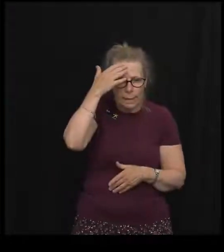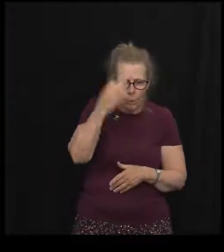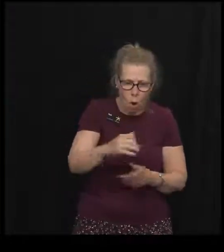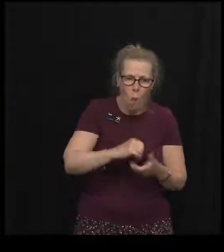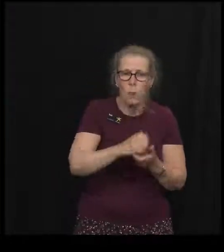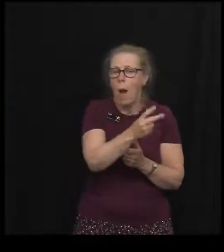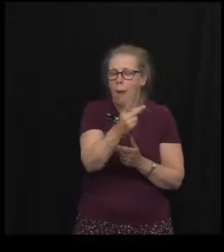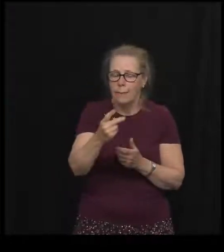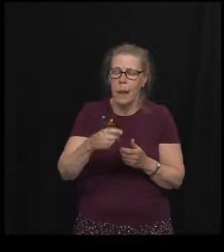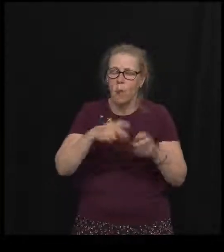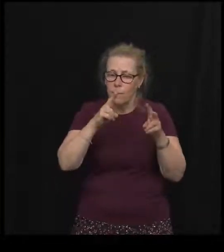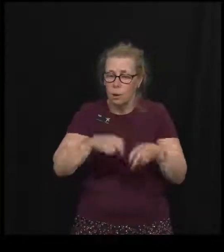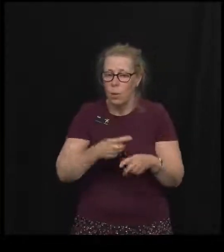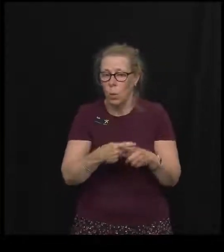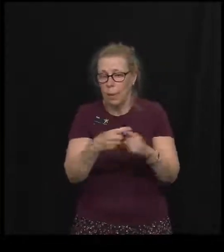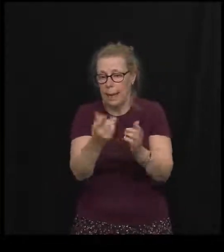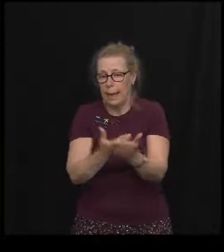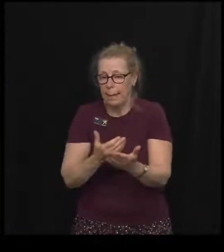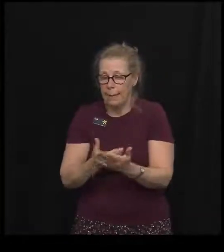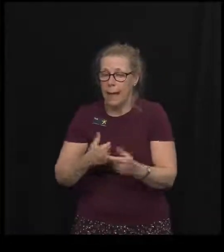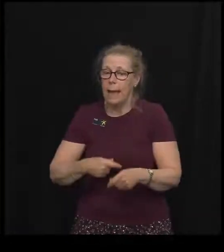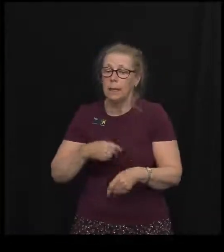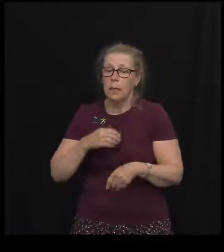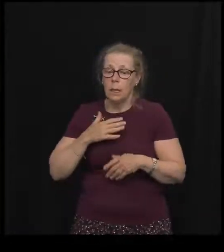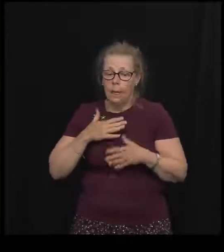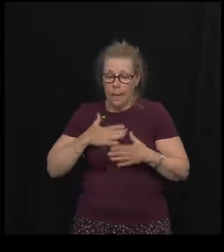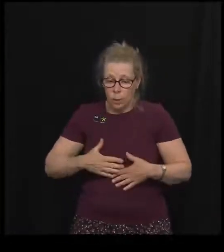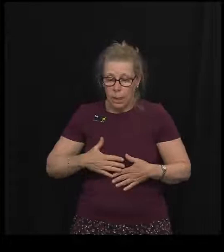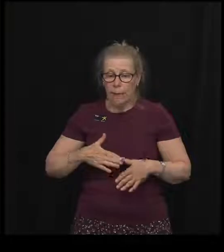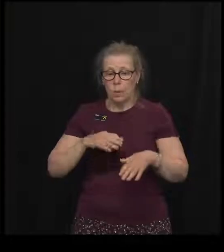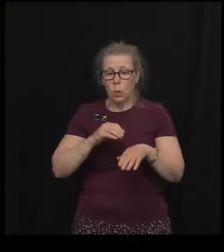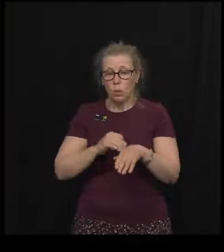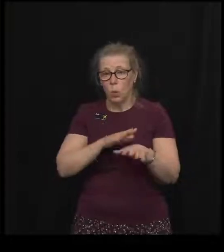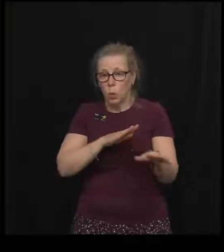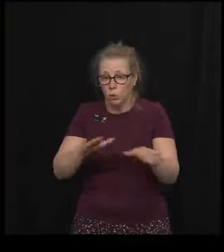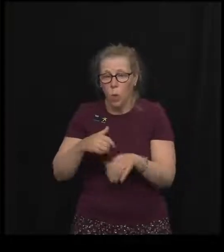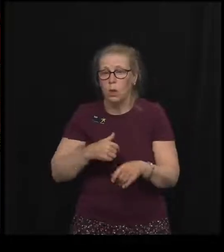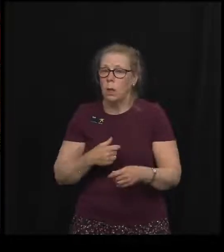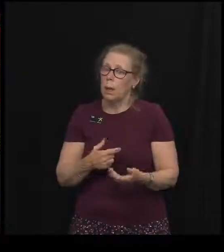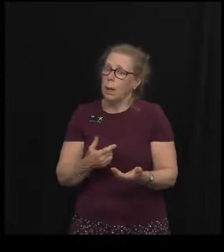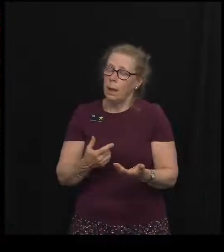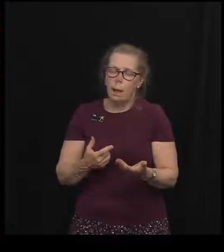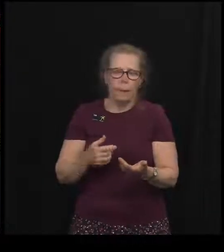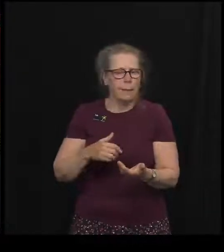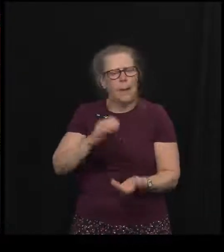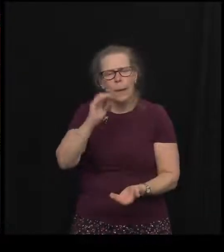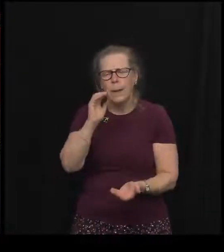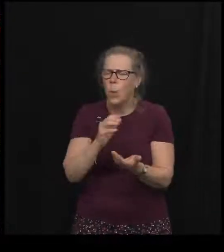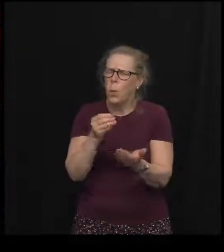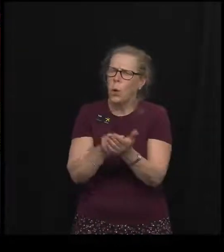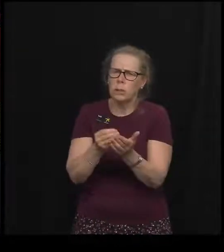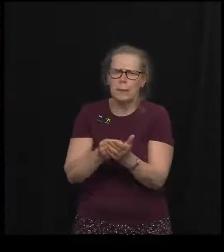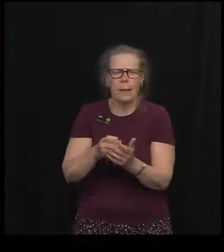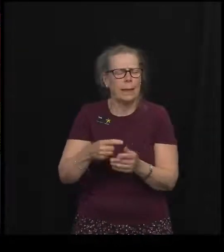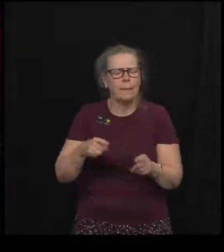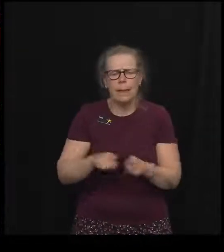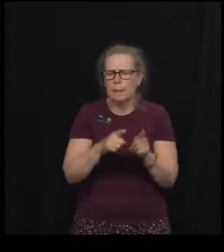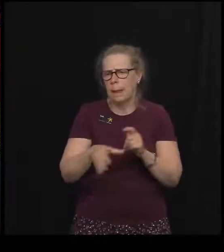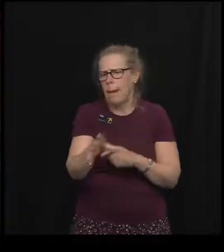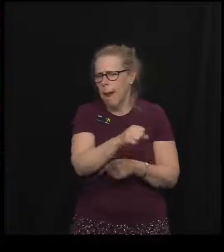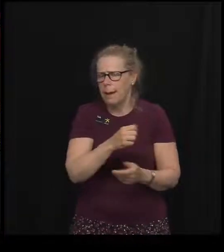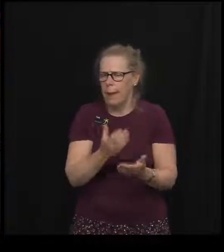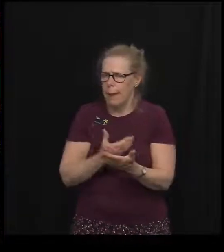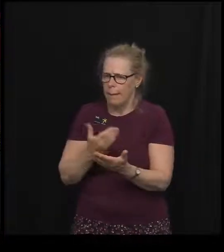that indeed universal healthcare is generally very low cost to a given country and has immense and long-term benefits